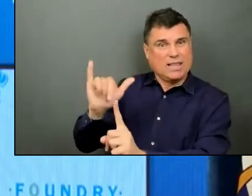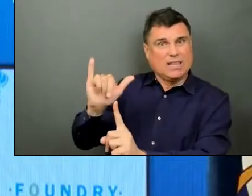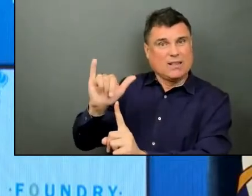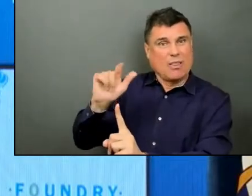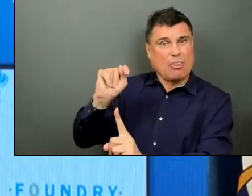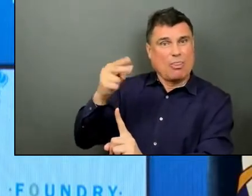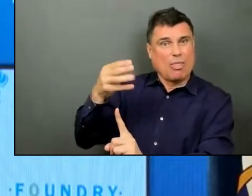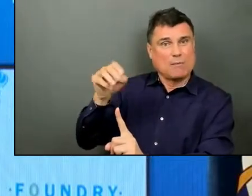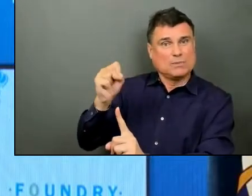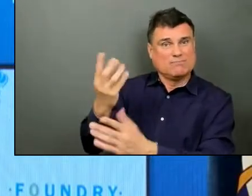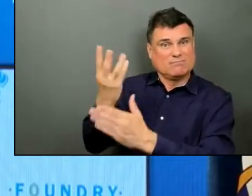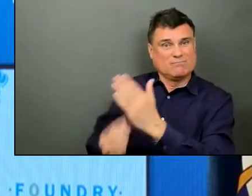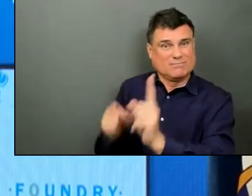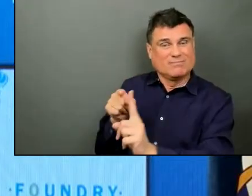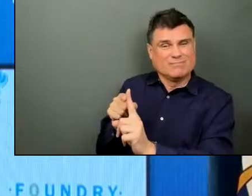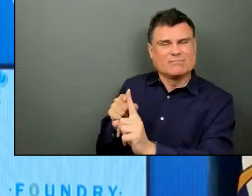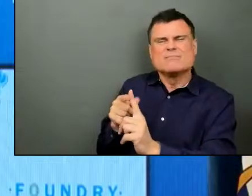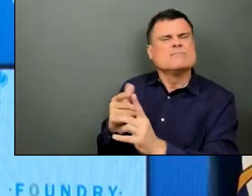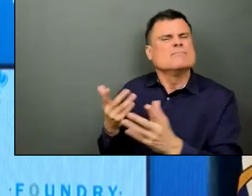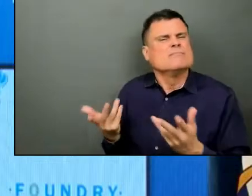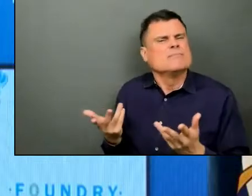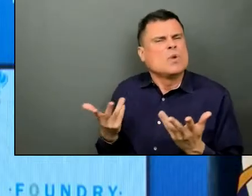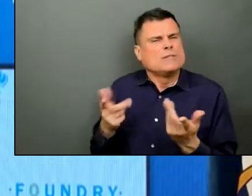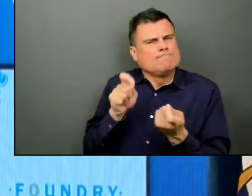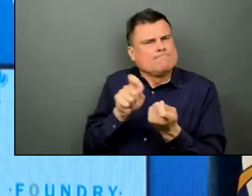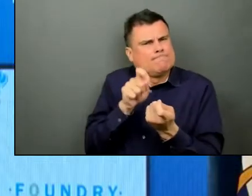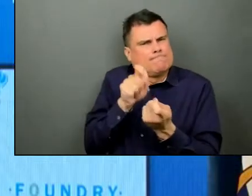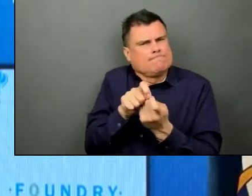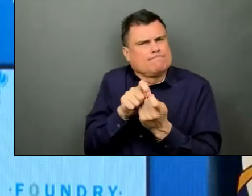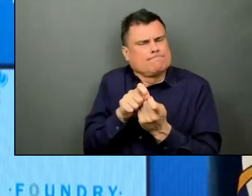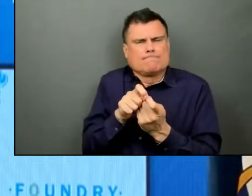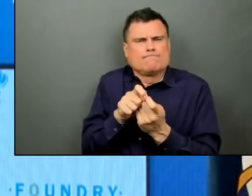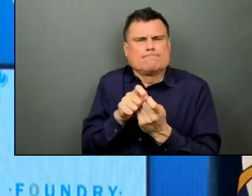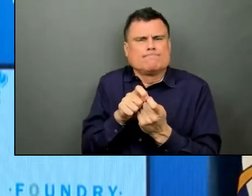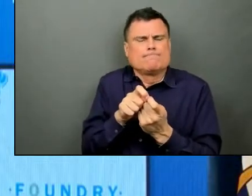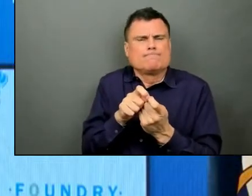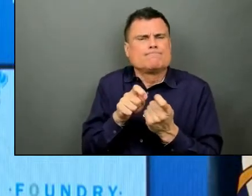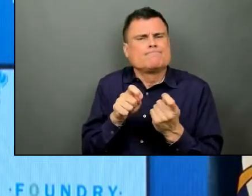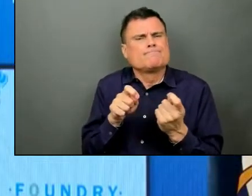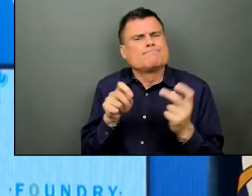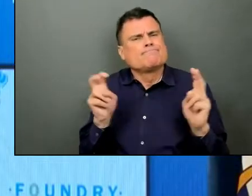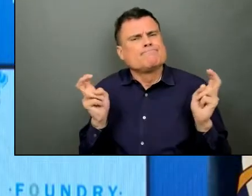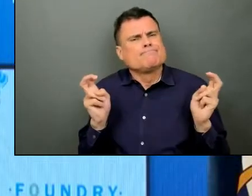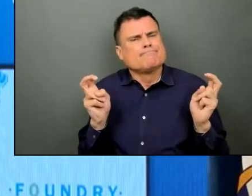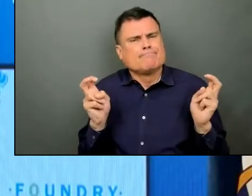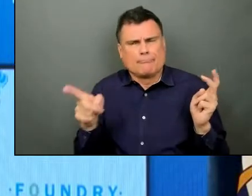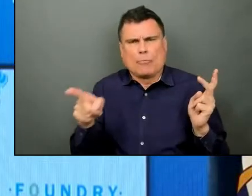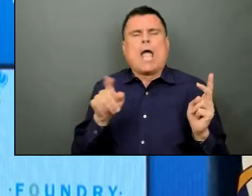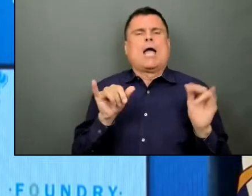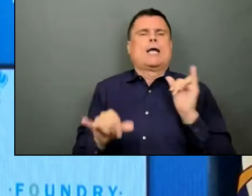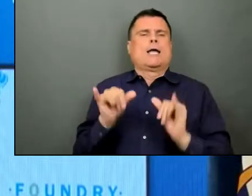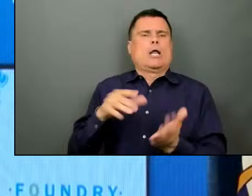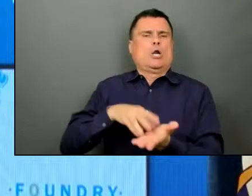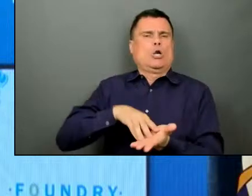I appreciate the question, and I look forward to learning from this tragic loss.